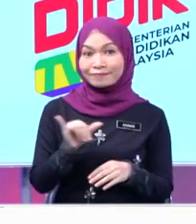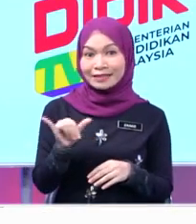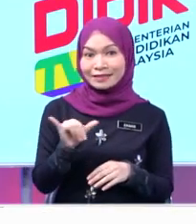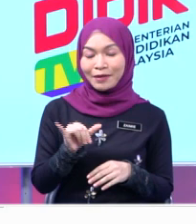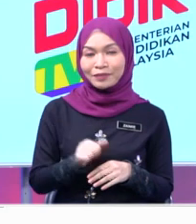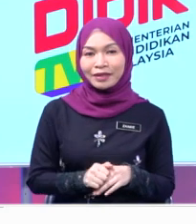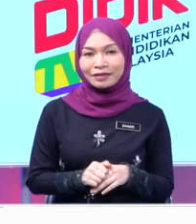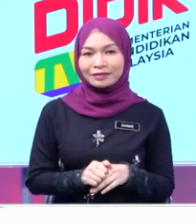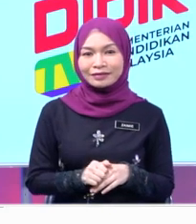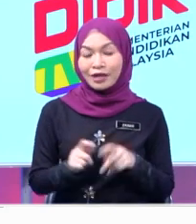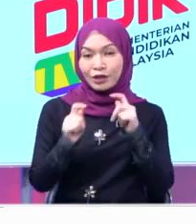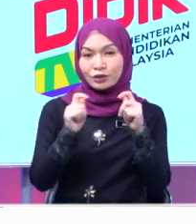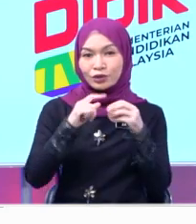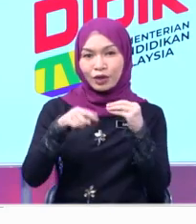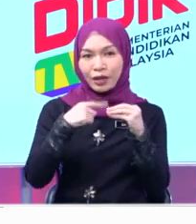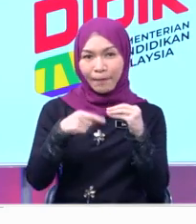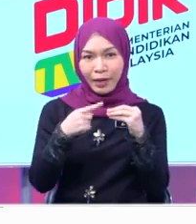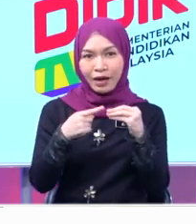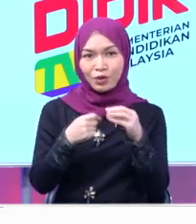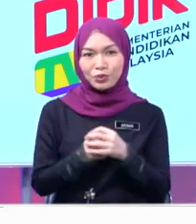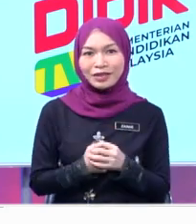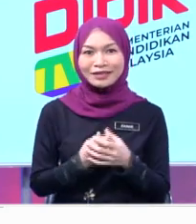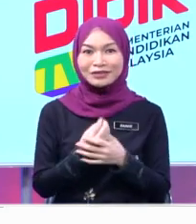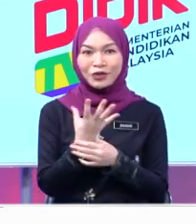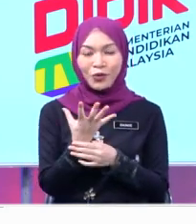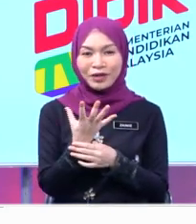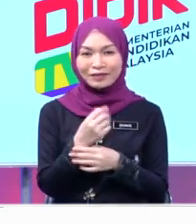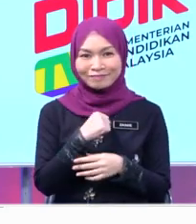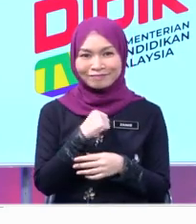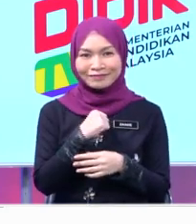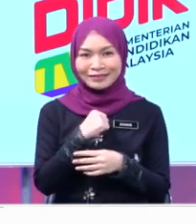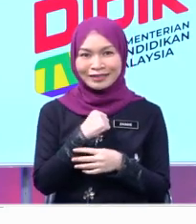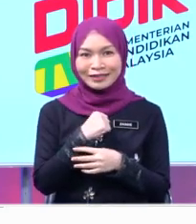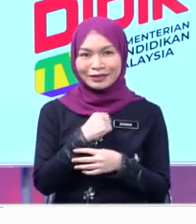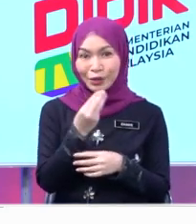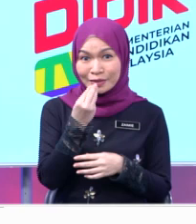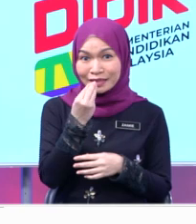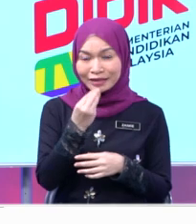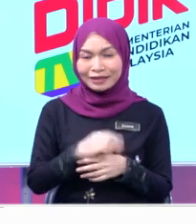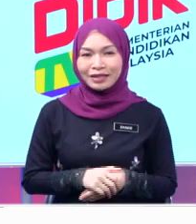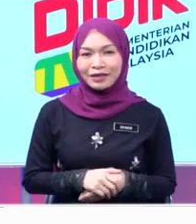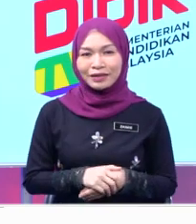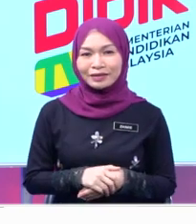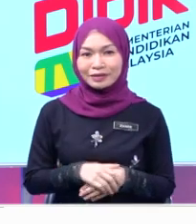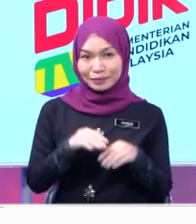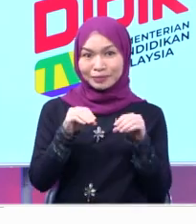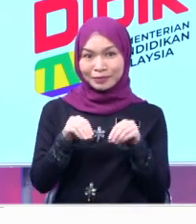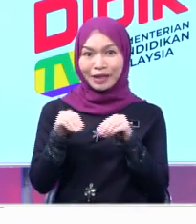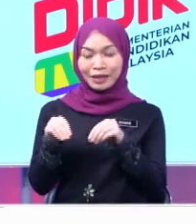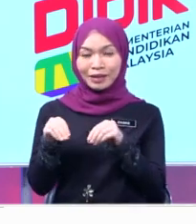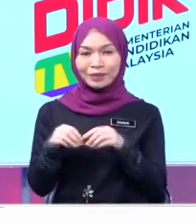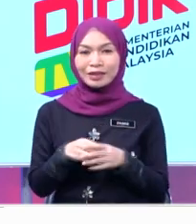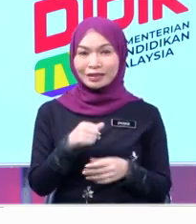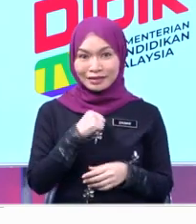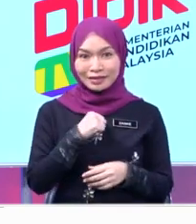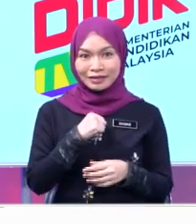segment about growing their own food these days. So this is the question they have to address. Is